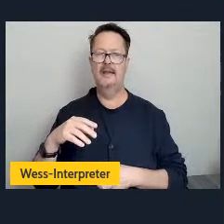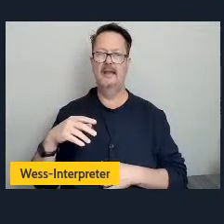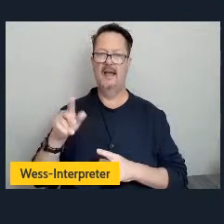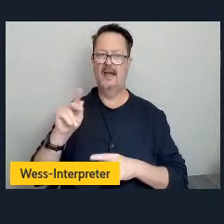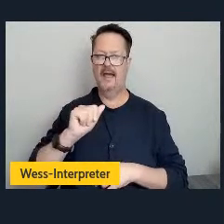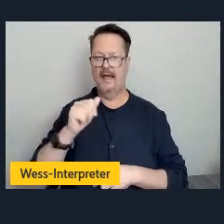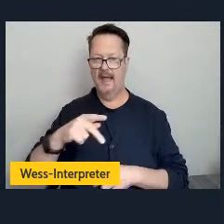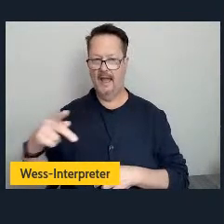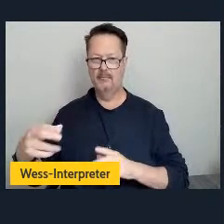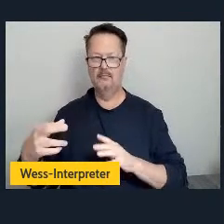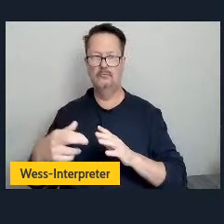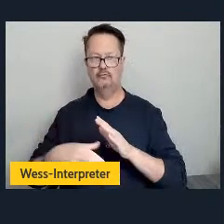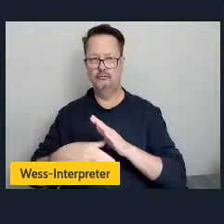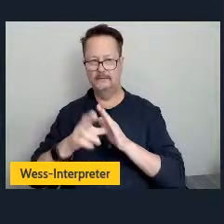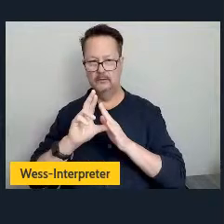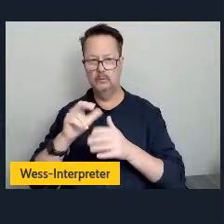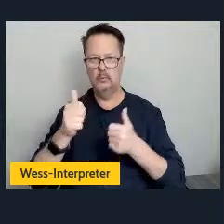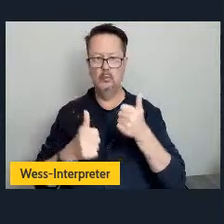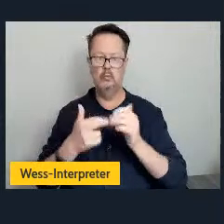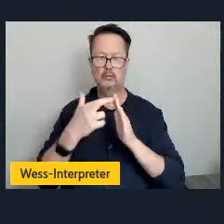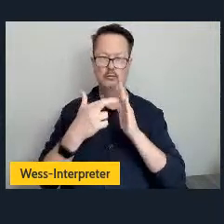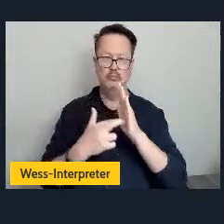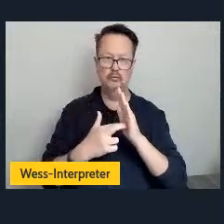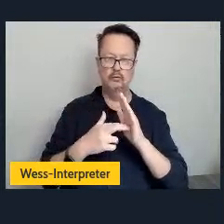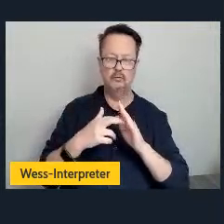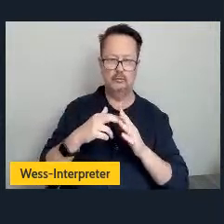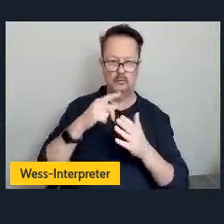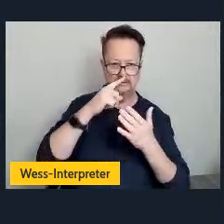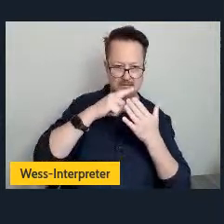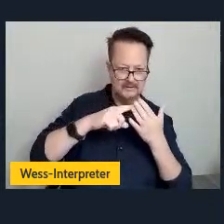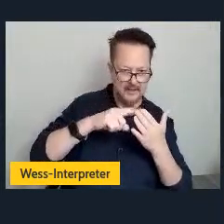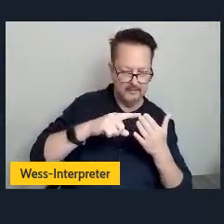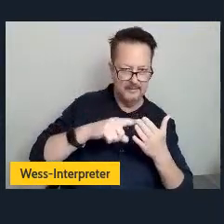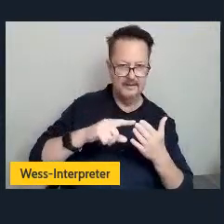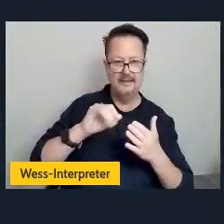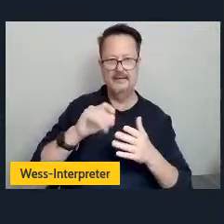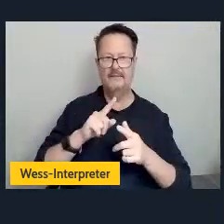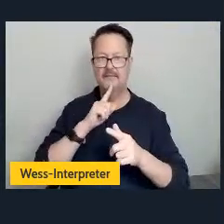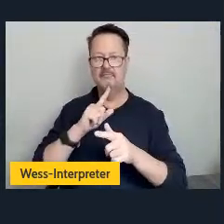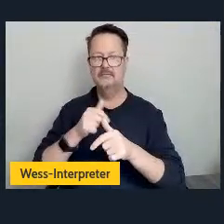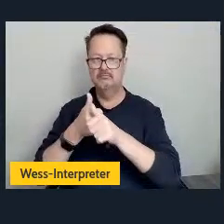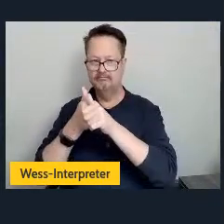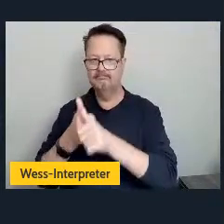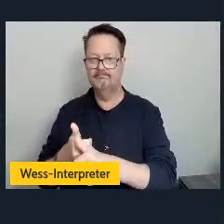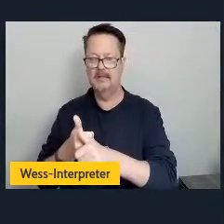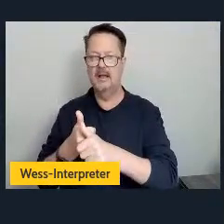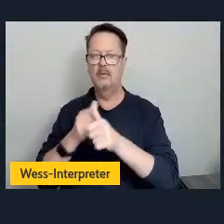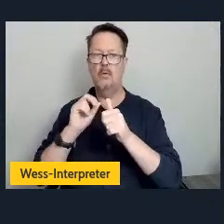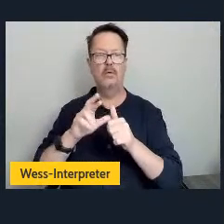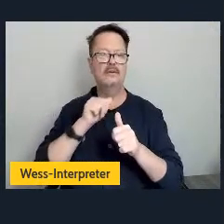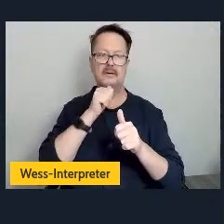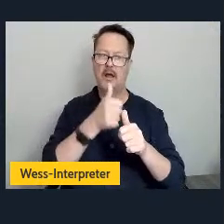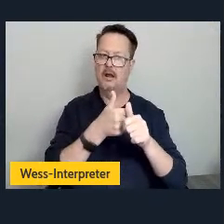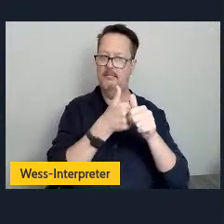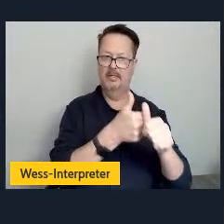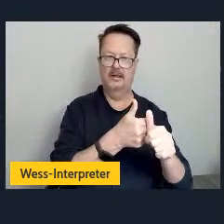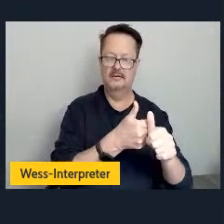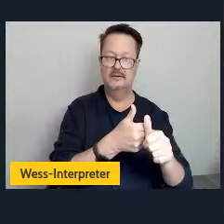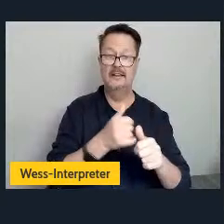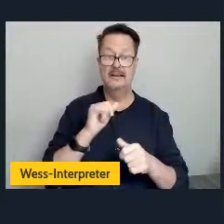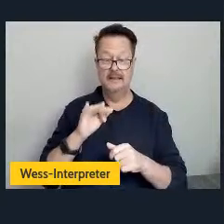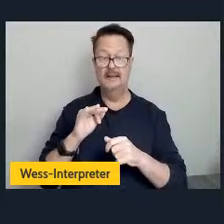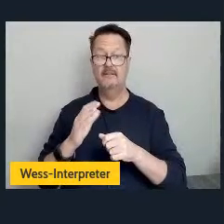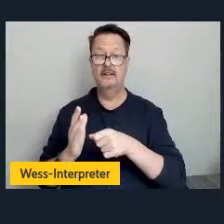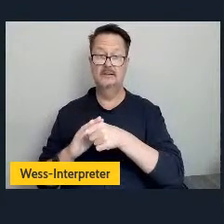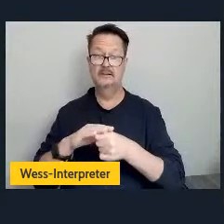what rule was examined for it, and whether or not it's compliant or non-compliant. And if it's